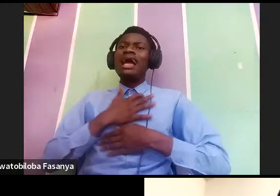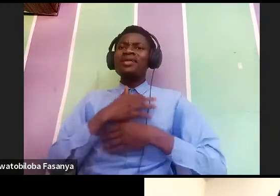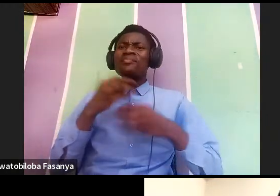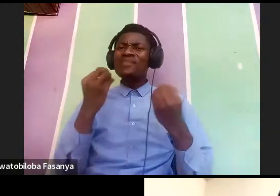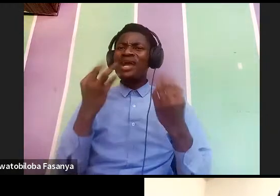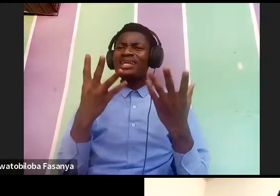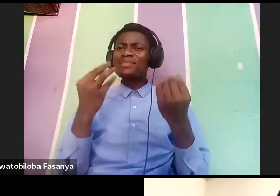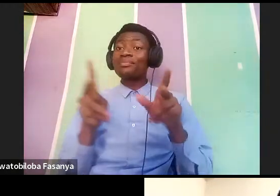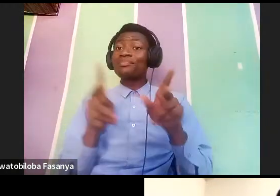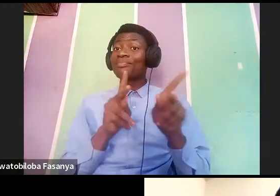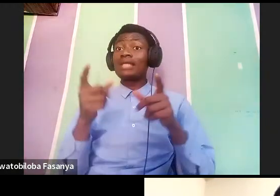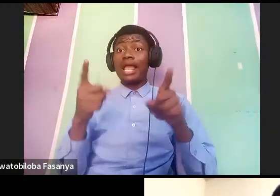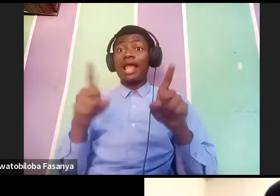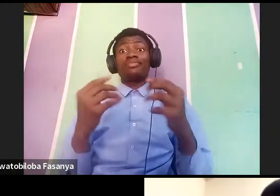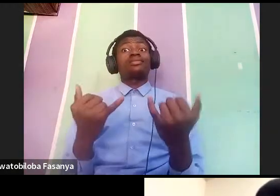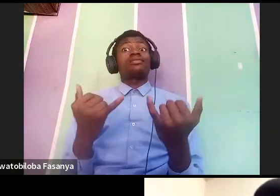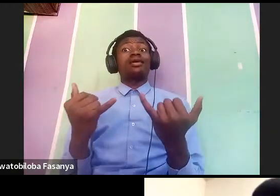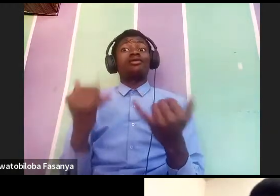start